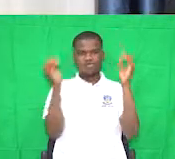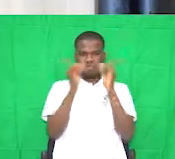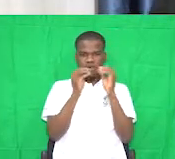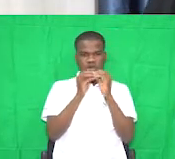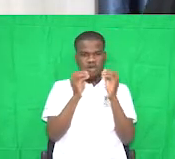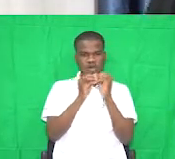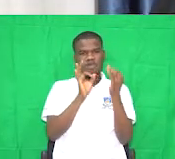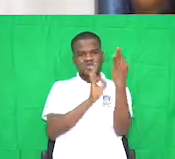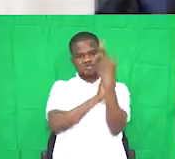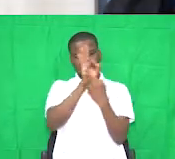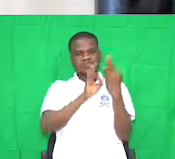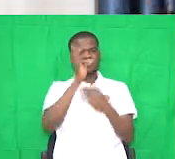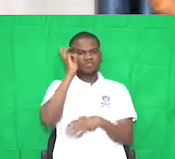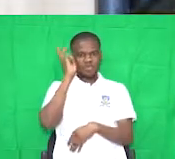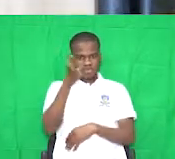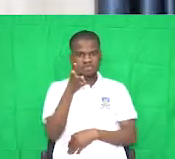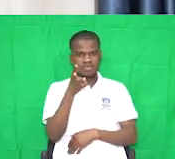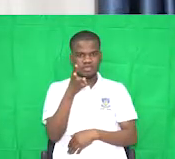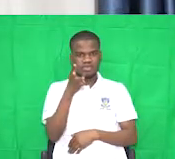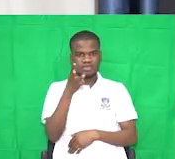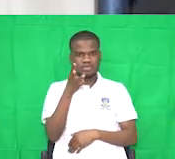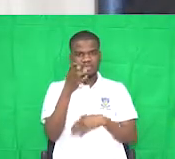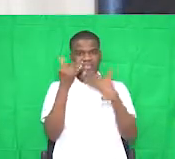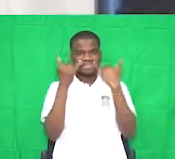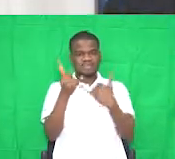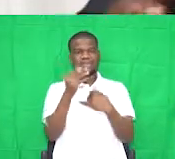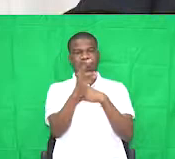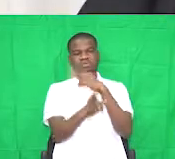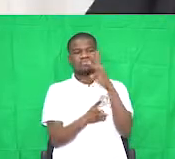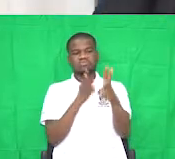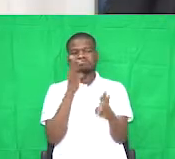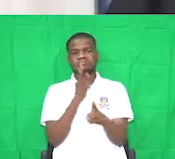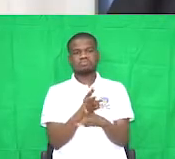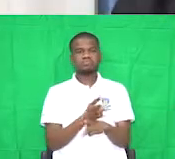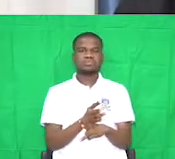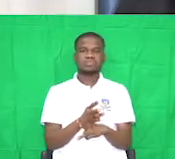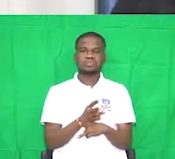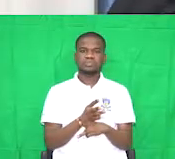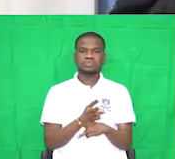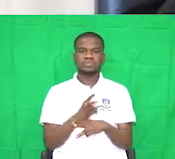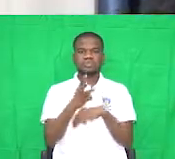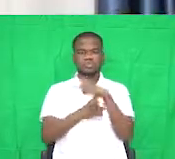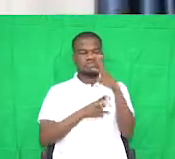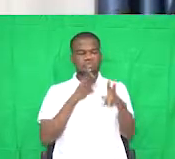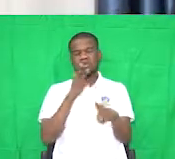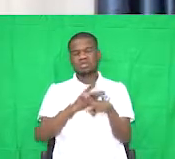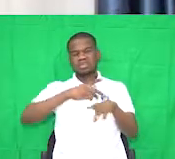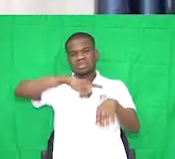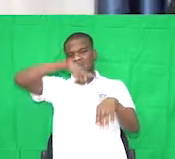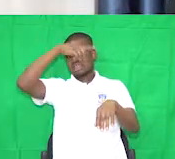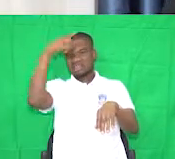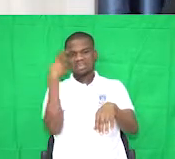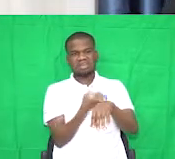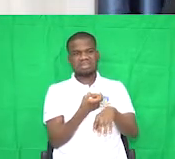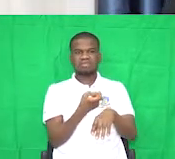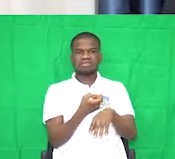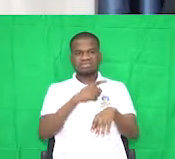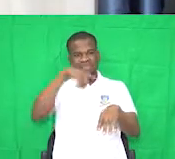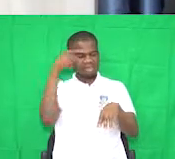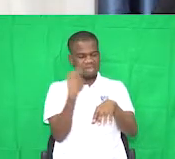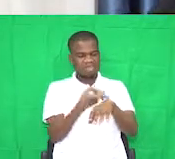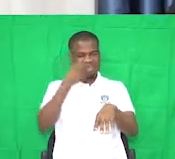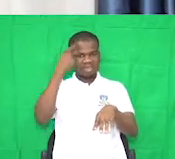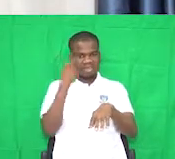wiase aye wo mu no enye ma bebre kyerɛye nia yenye nanso butaye pa onyame de ba wiase